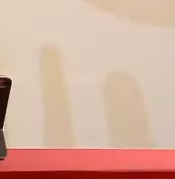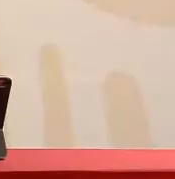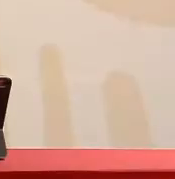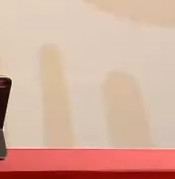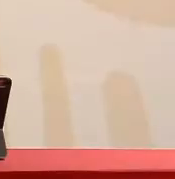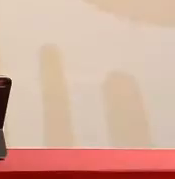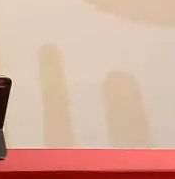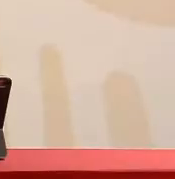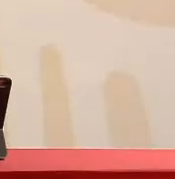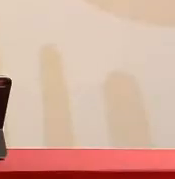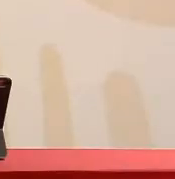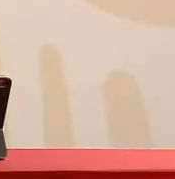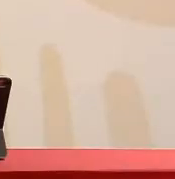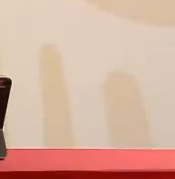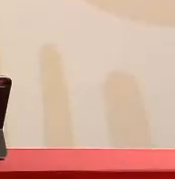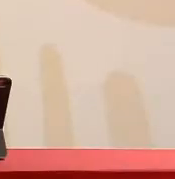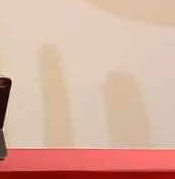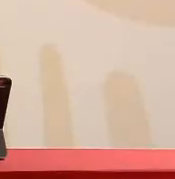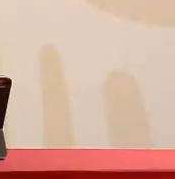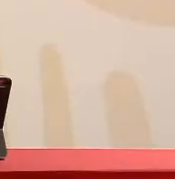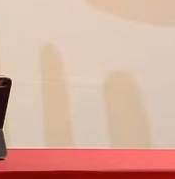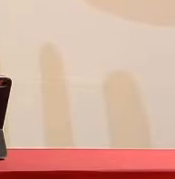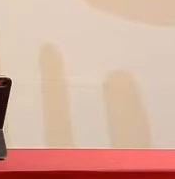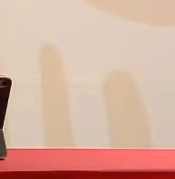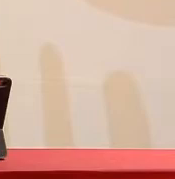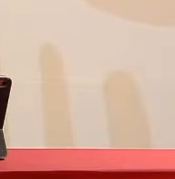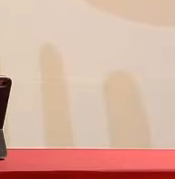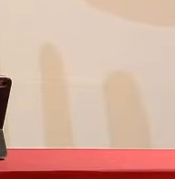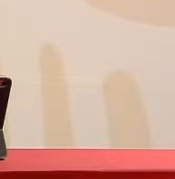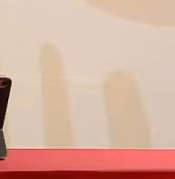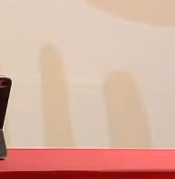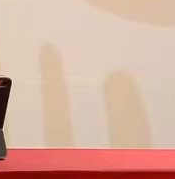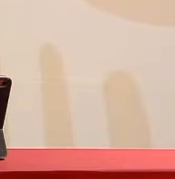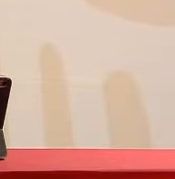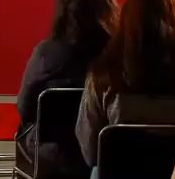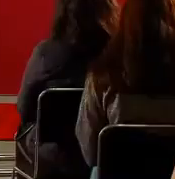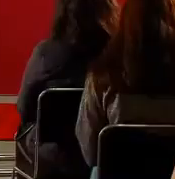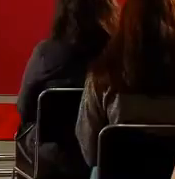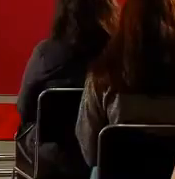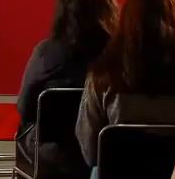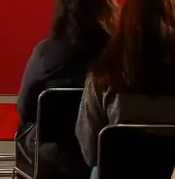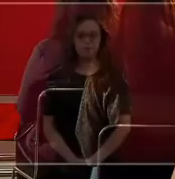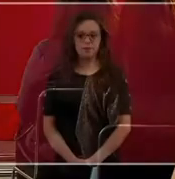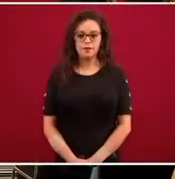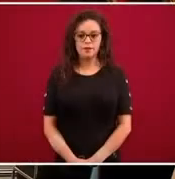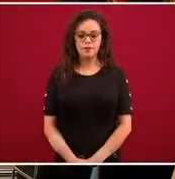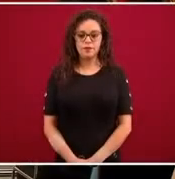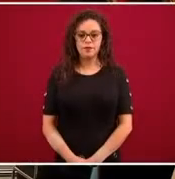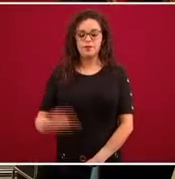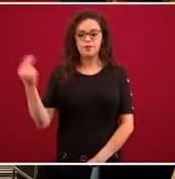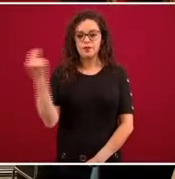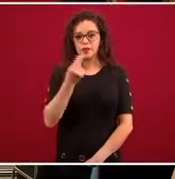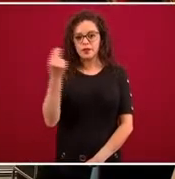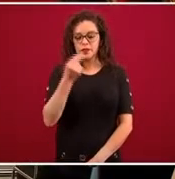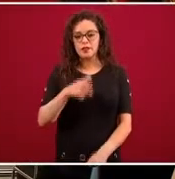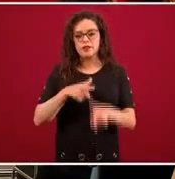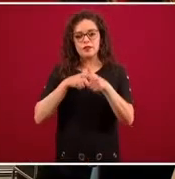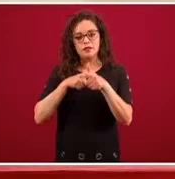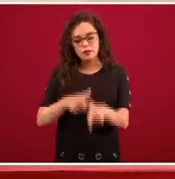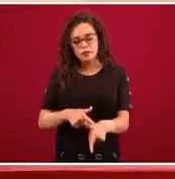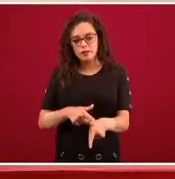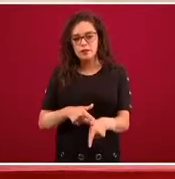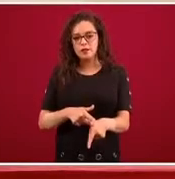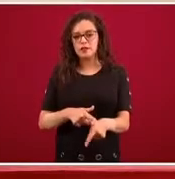This is the moment to emphasize the stay-at-home message, because contagion is still